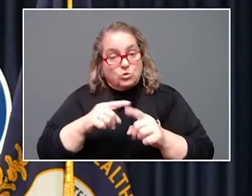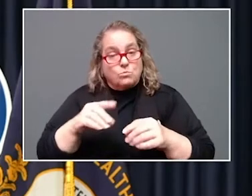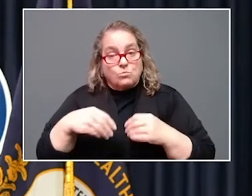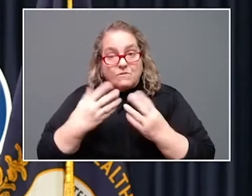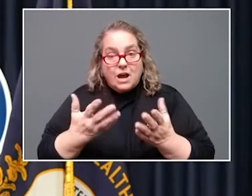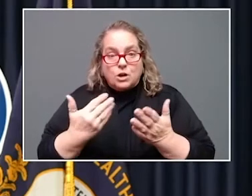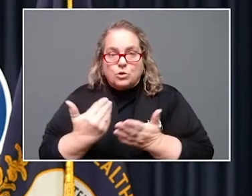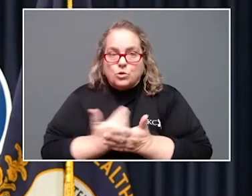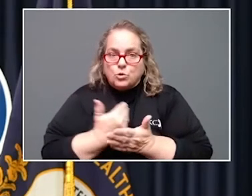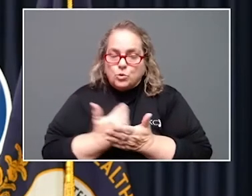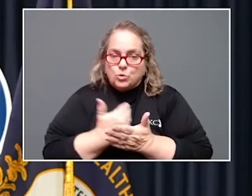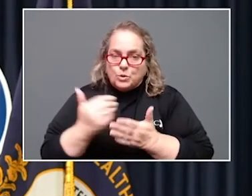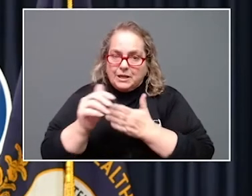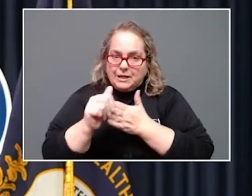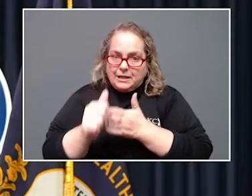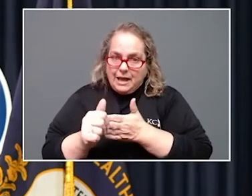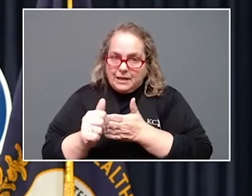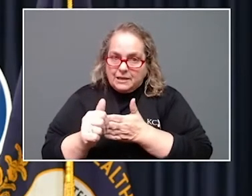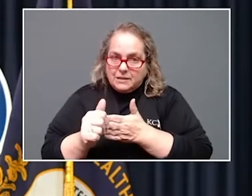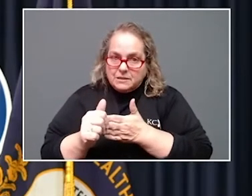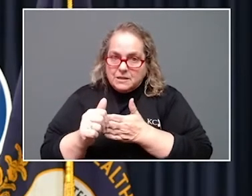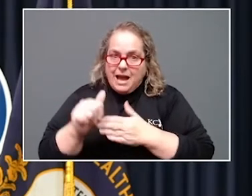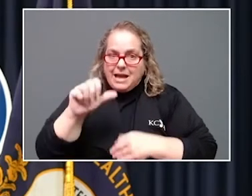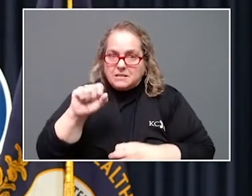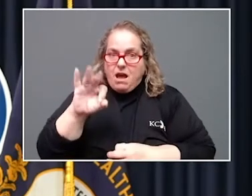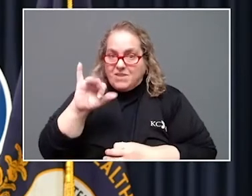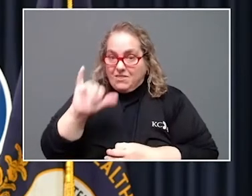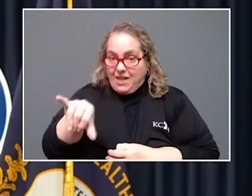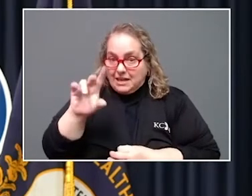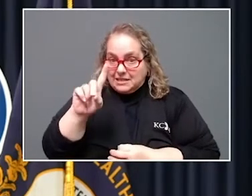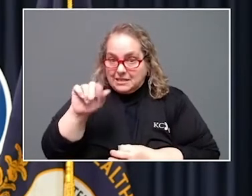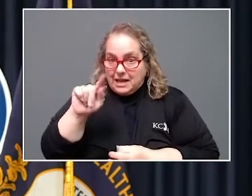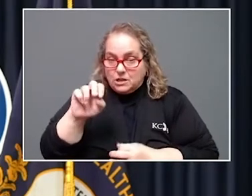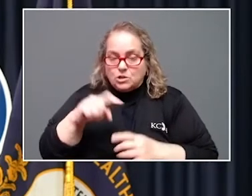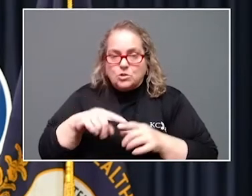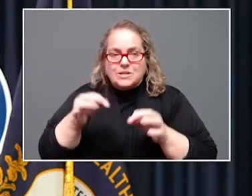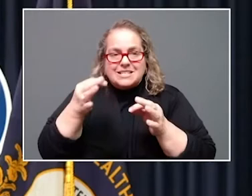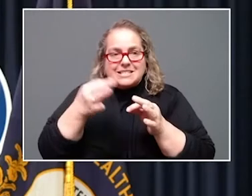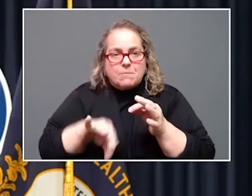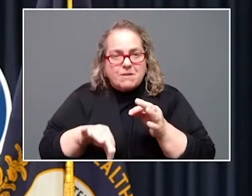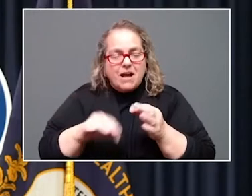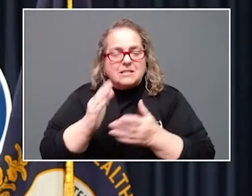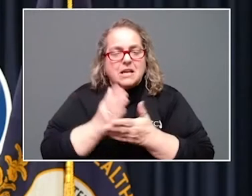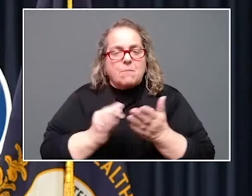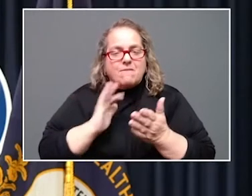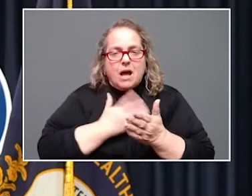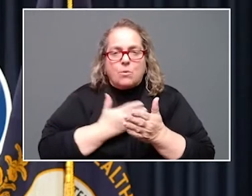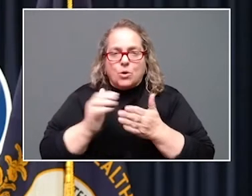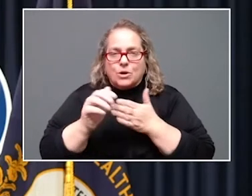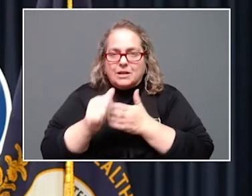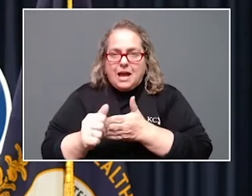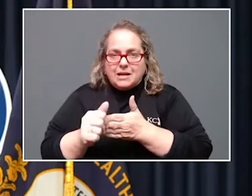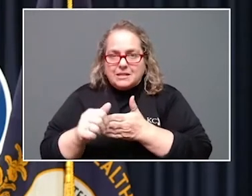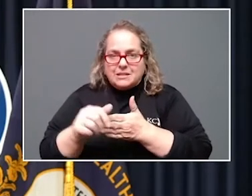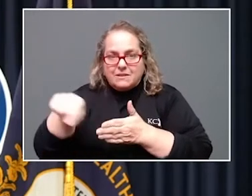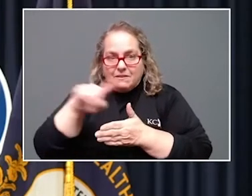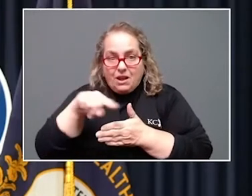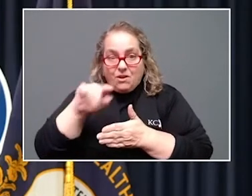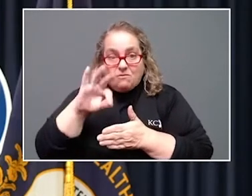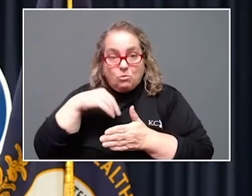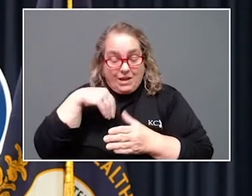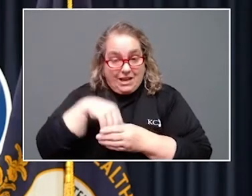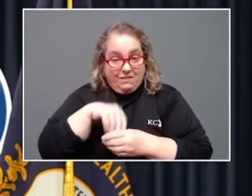guidance as of that date, simplify some of our guidance that's out there. Certainly, if we are in that better place,